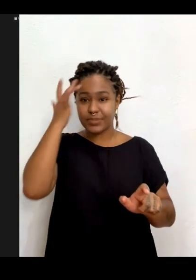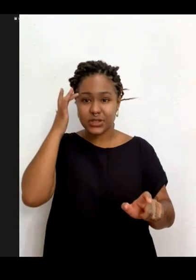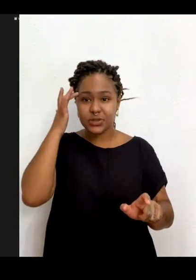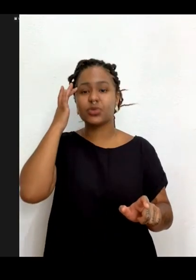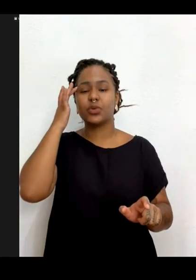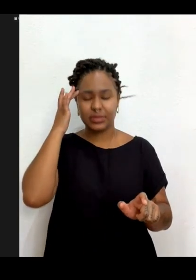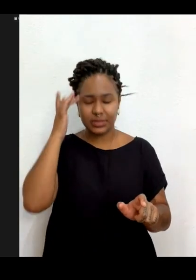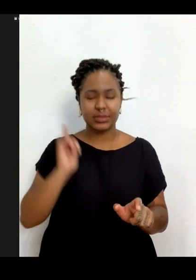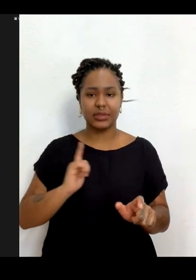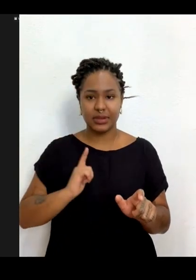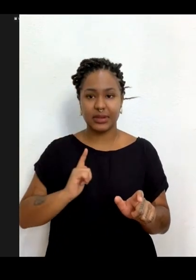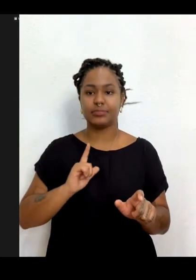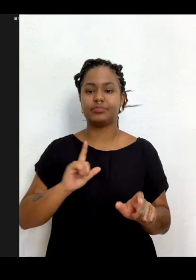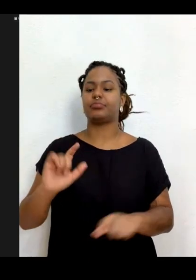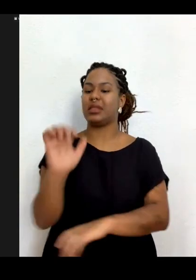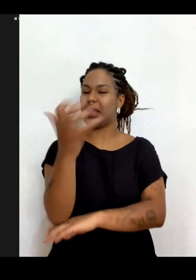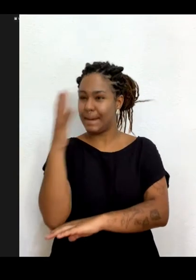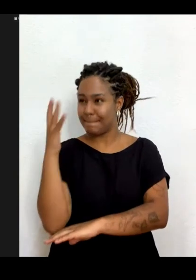foreign